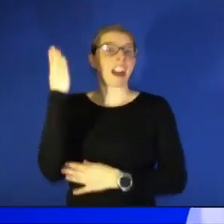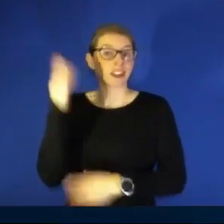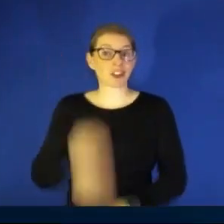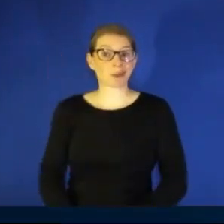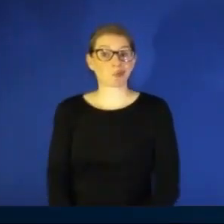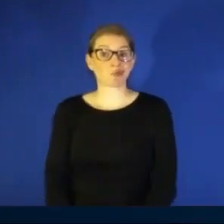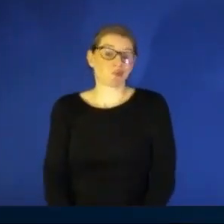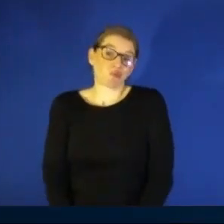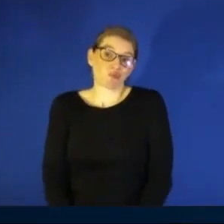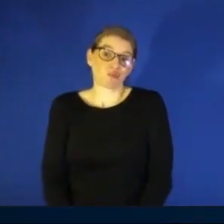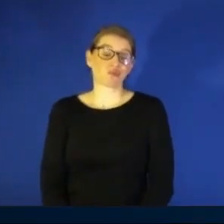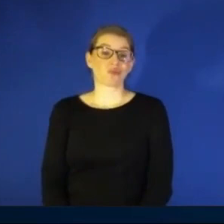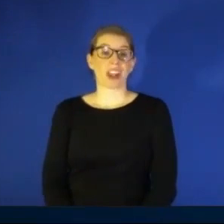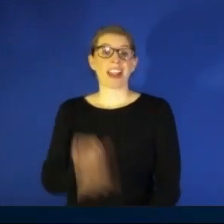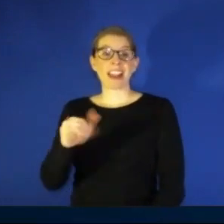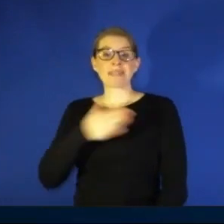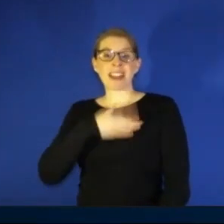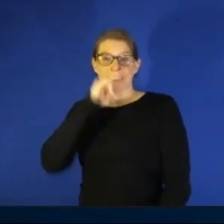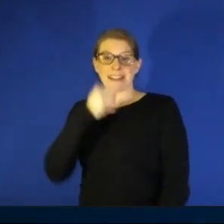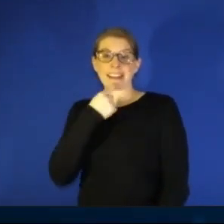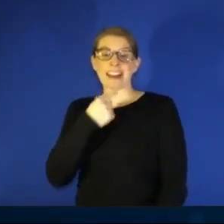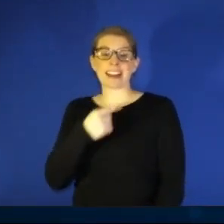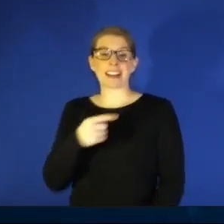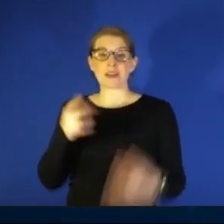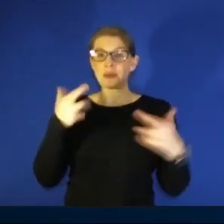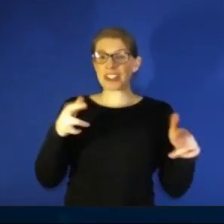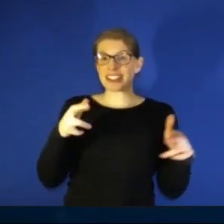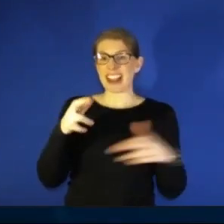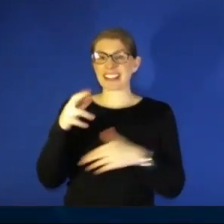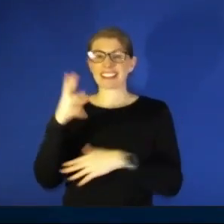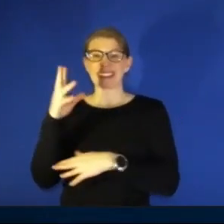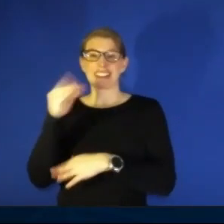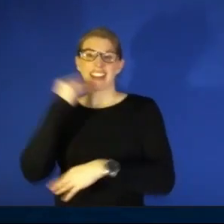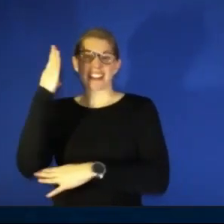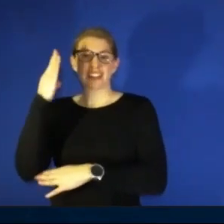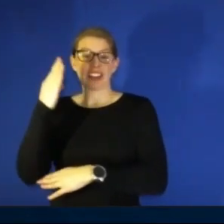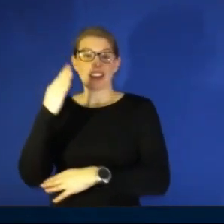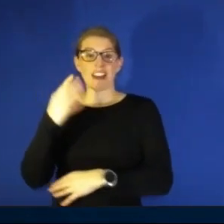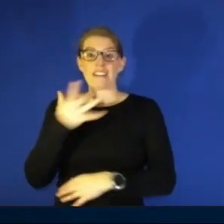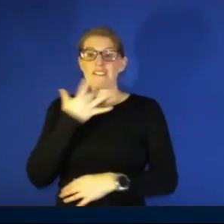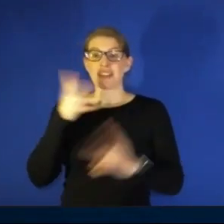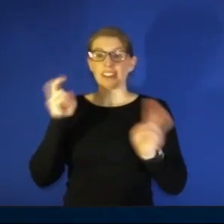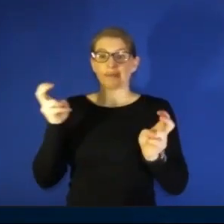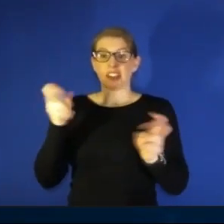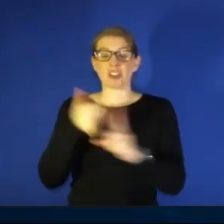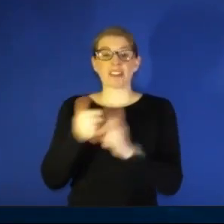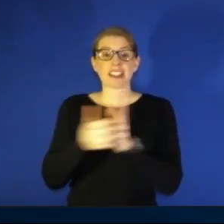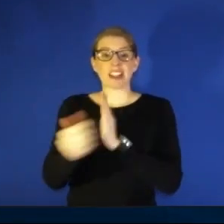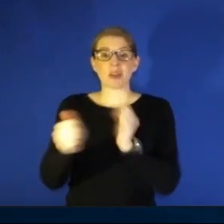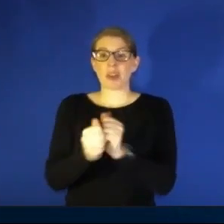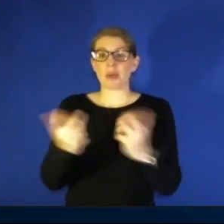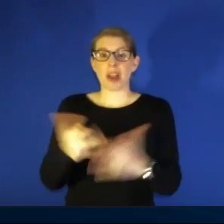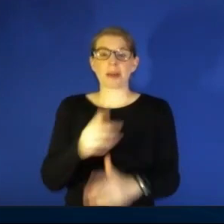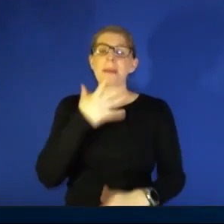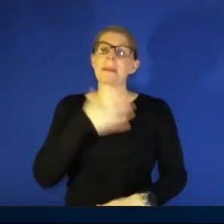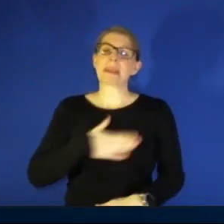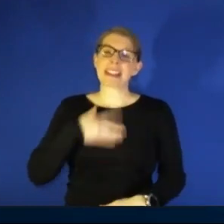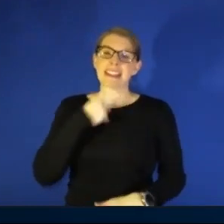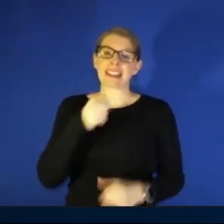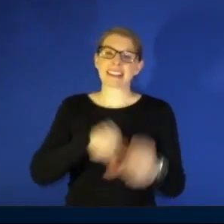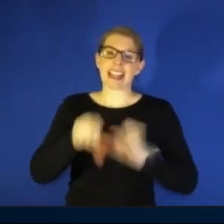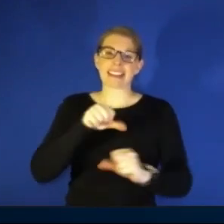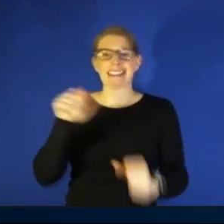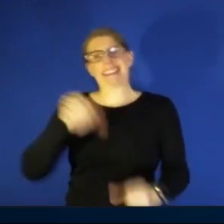what my kids say, lunch and recess. You do not have a favorite subject in high school? What were you really good at? Please say science. Probably Please say not science. That much. Yeah,